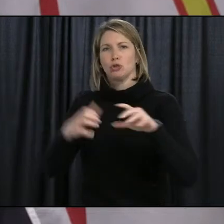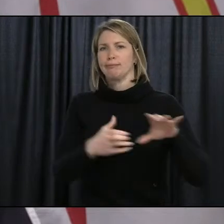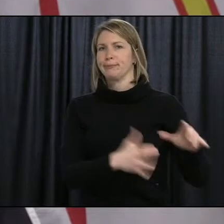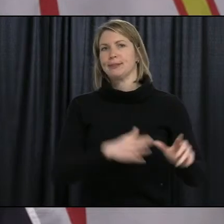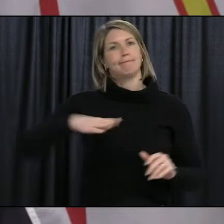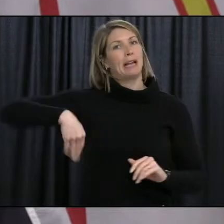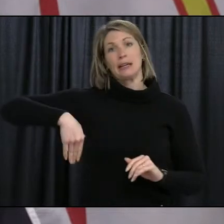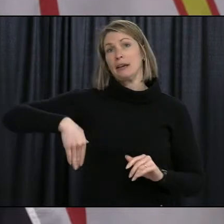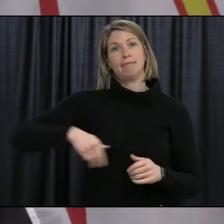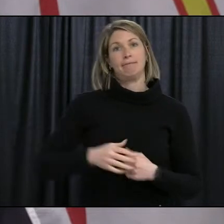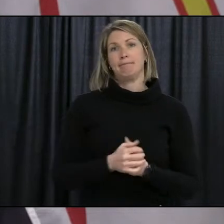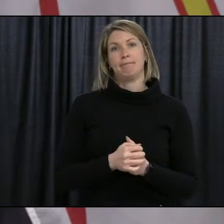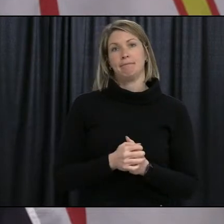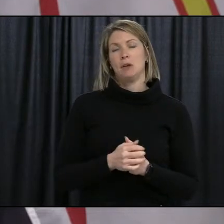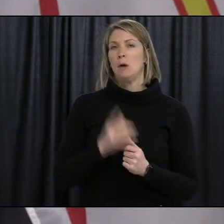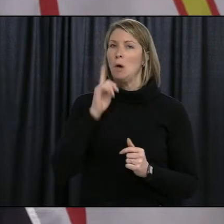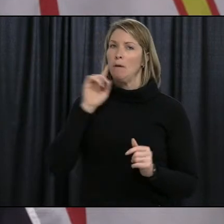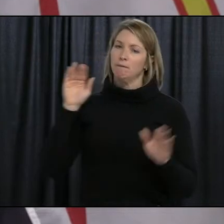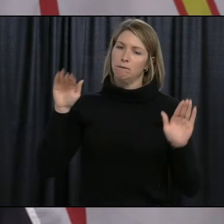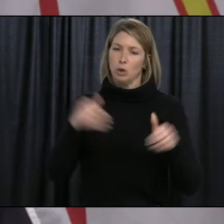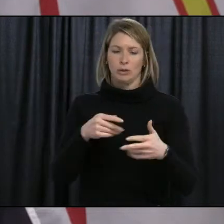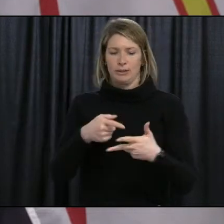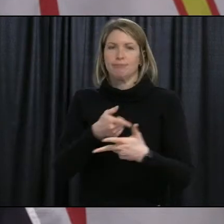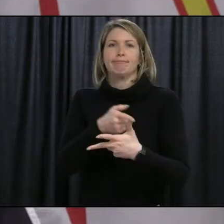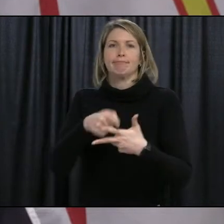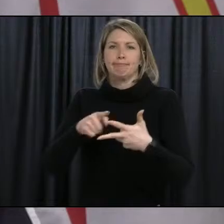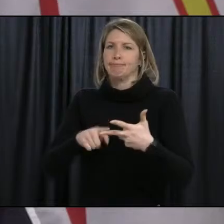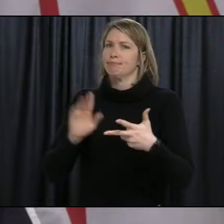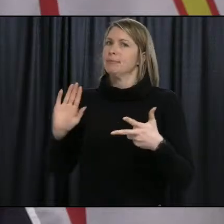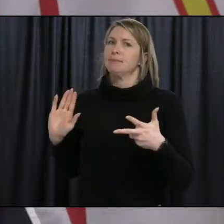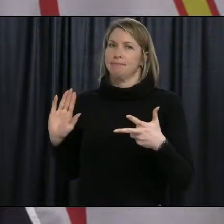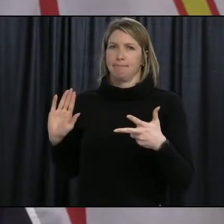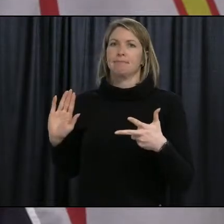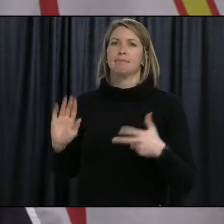factored in what groups would be getting that at this point.